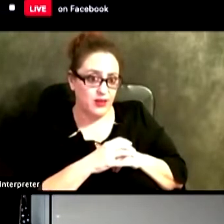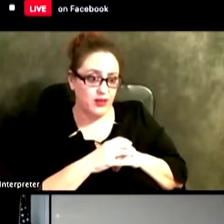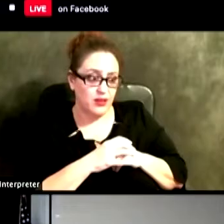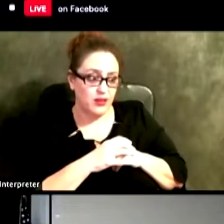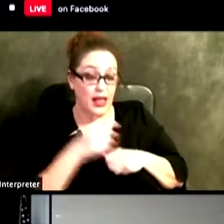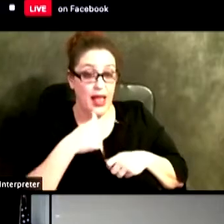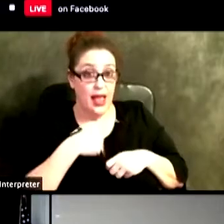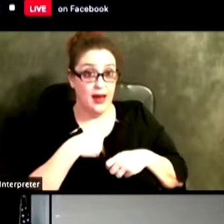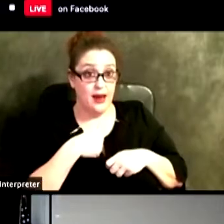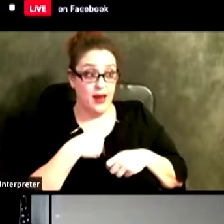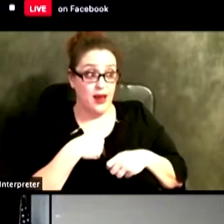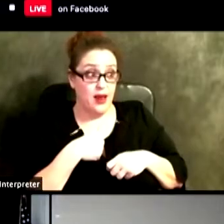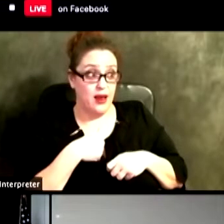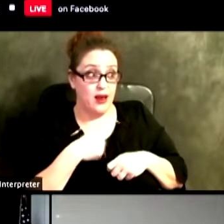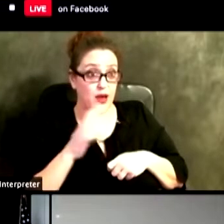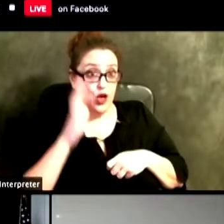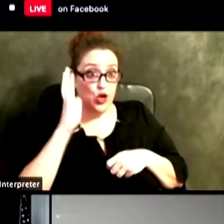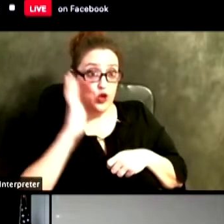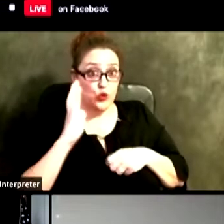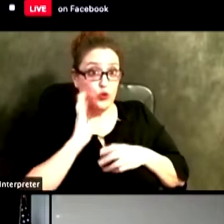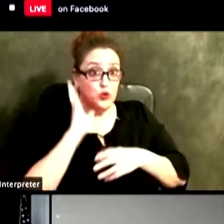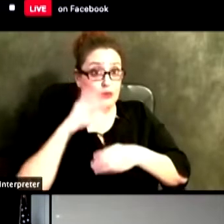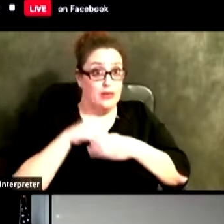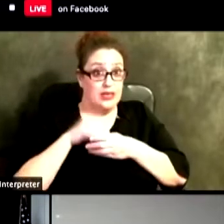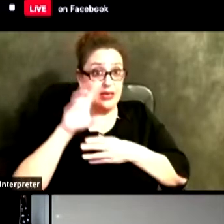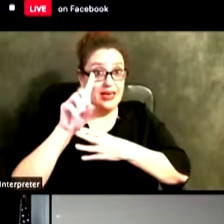be in the downtown area where the